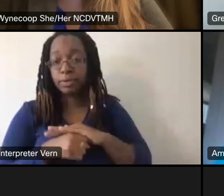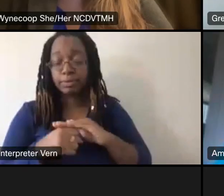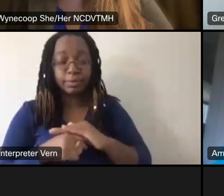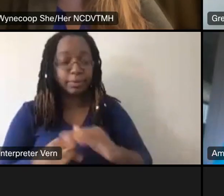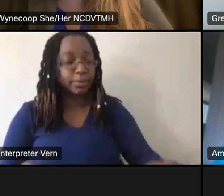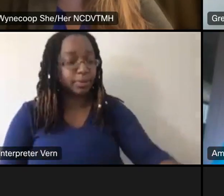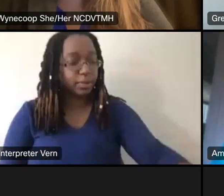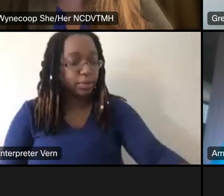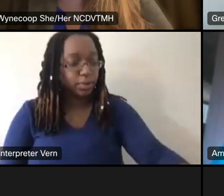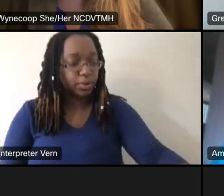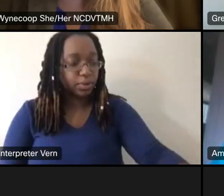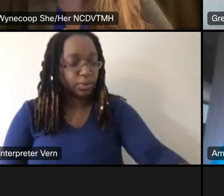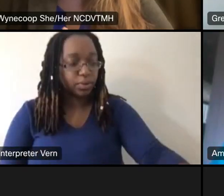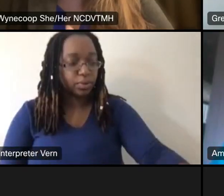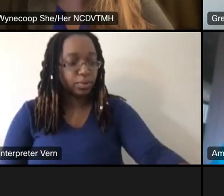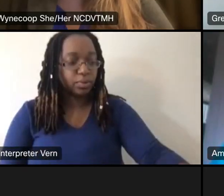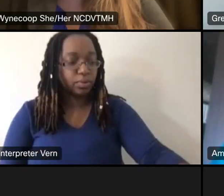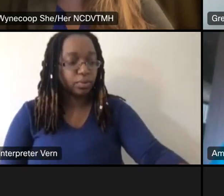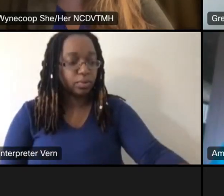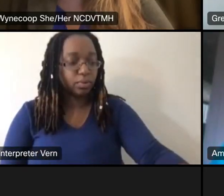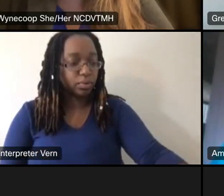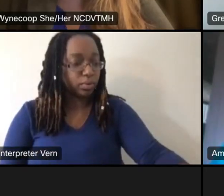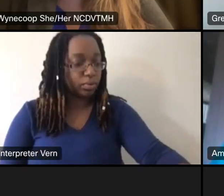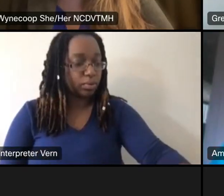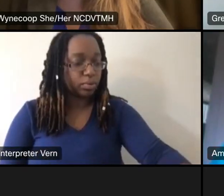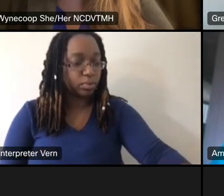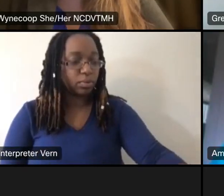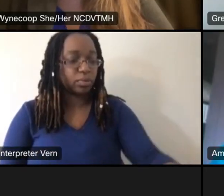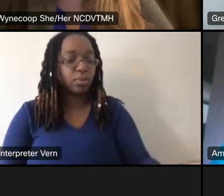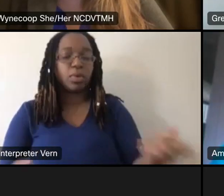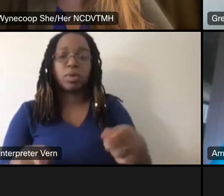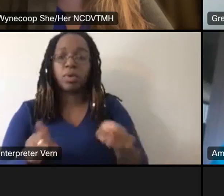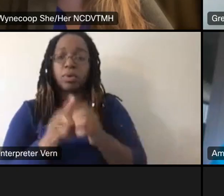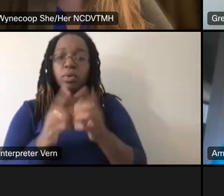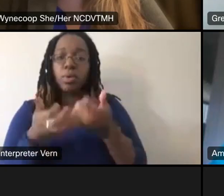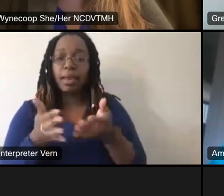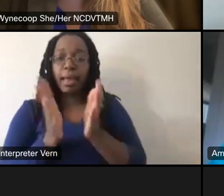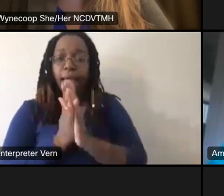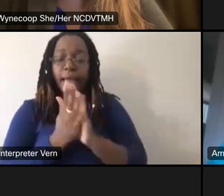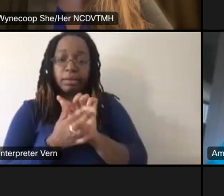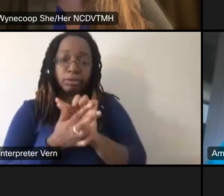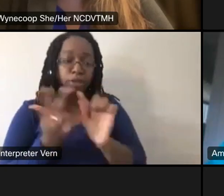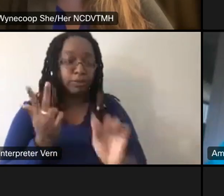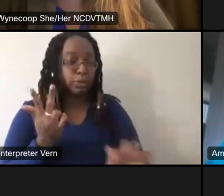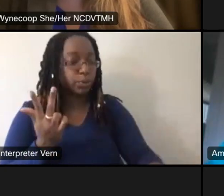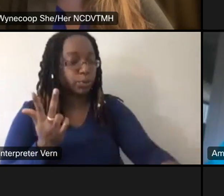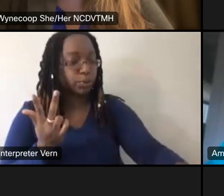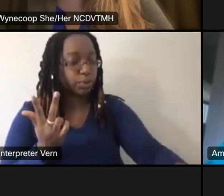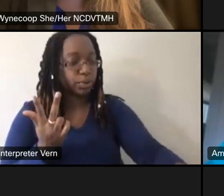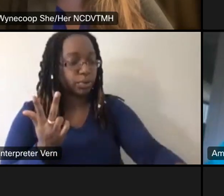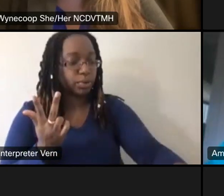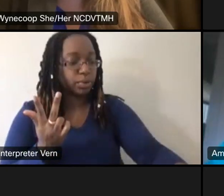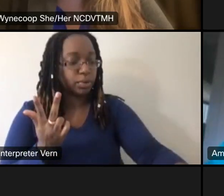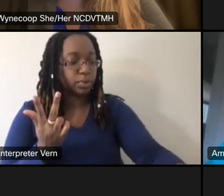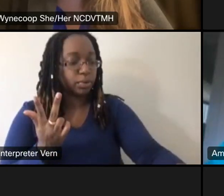with that in mind, I want to ask to all three of you is, what advice do you